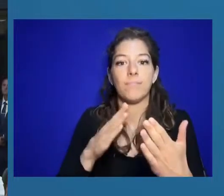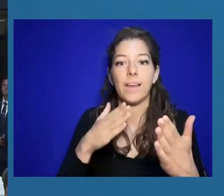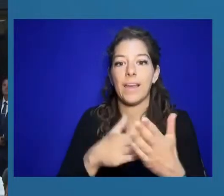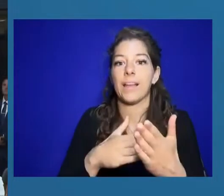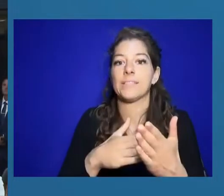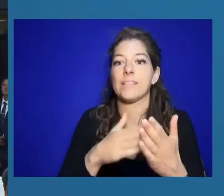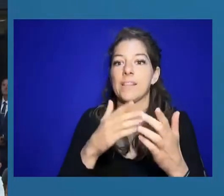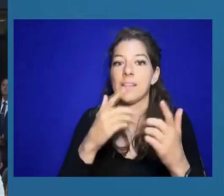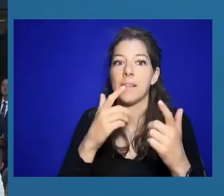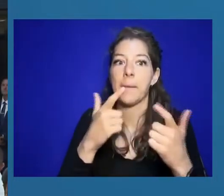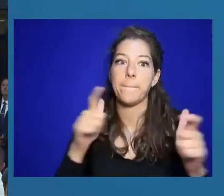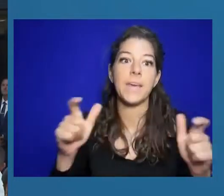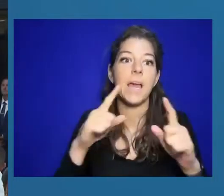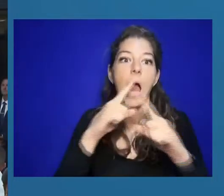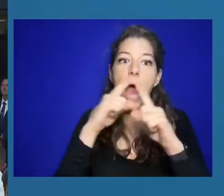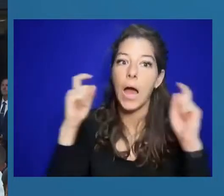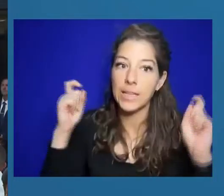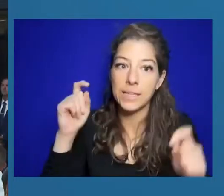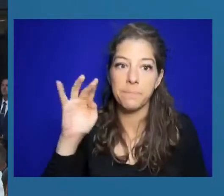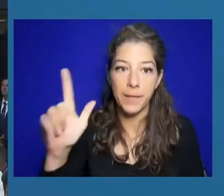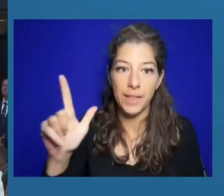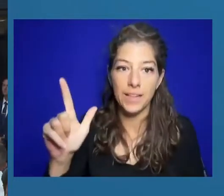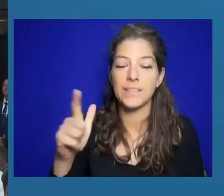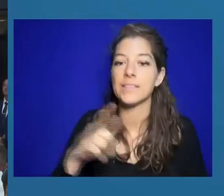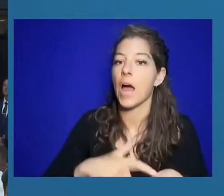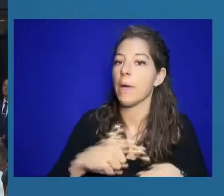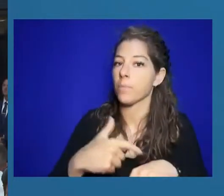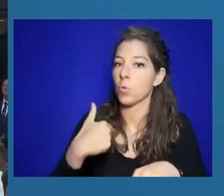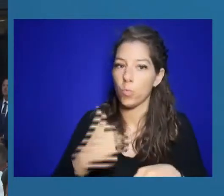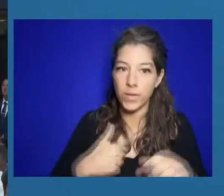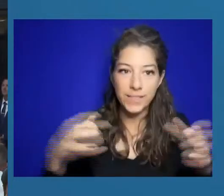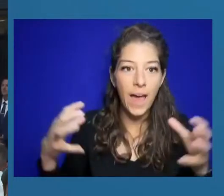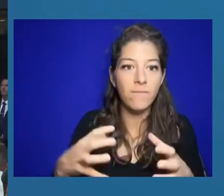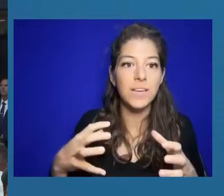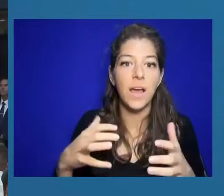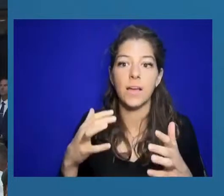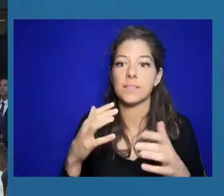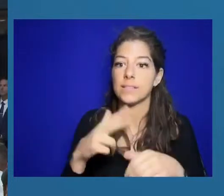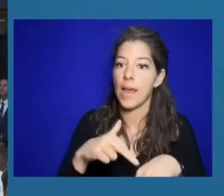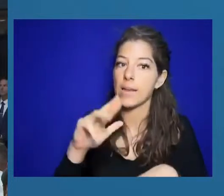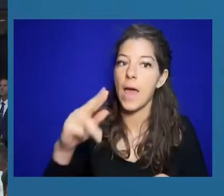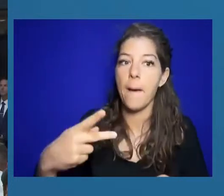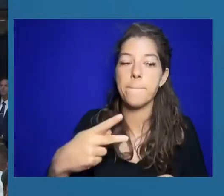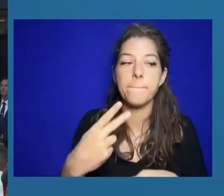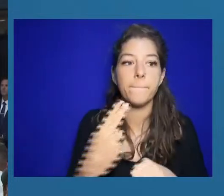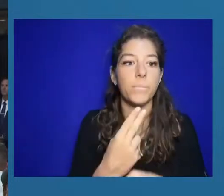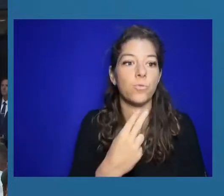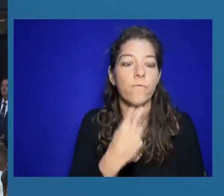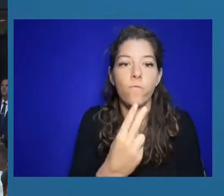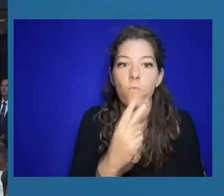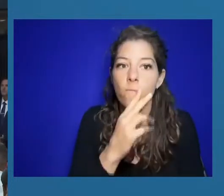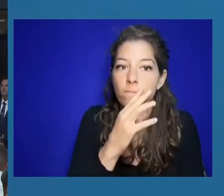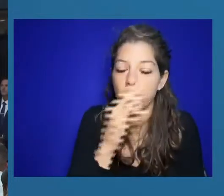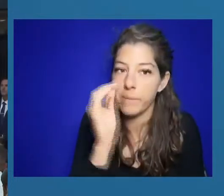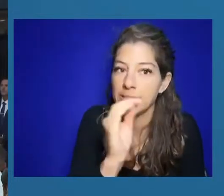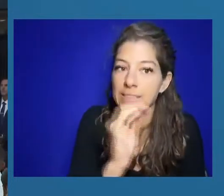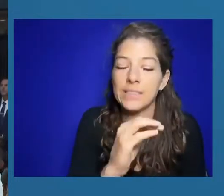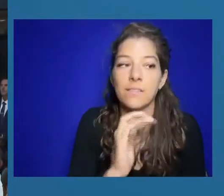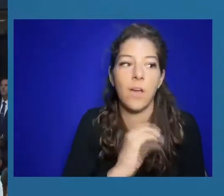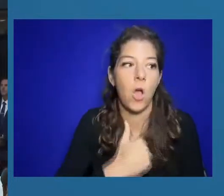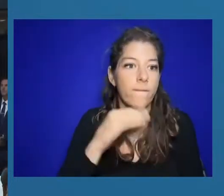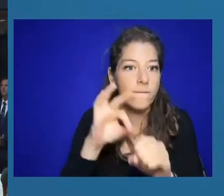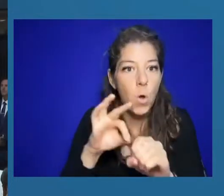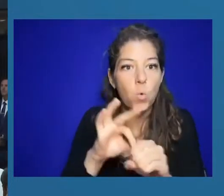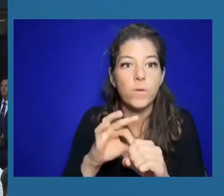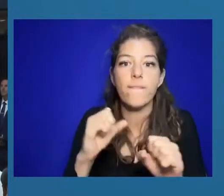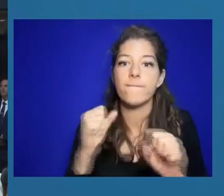bill. It is time we galvanize, we stand up, we use our voices, we use our vote, and we fight